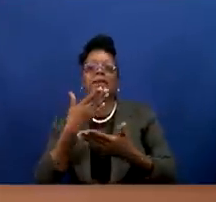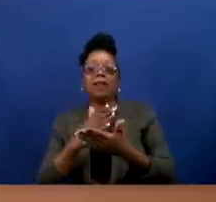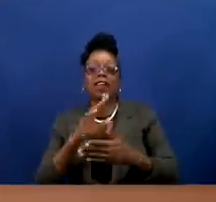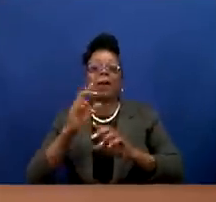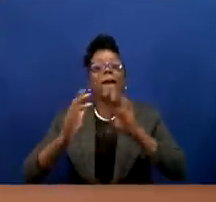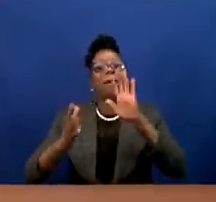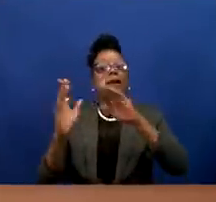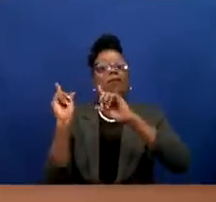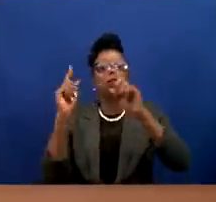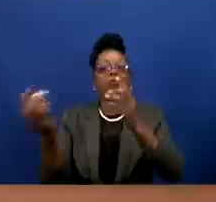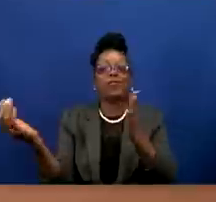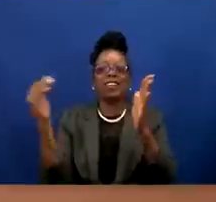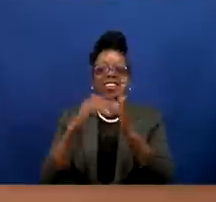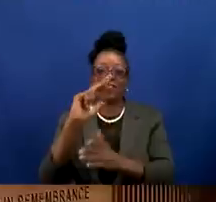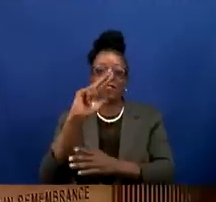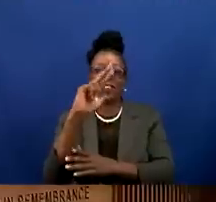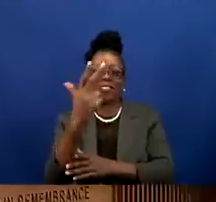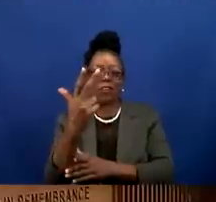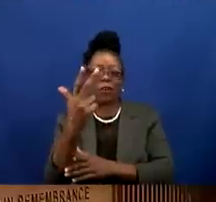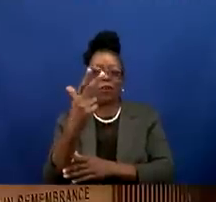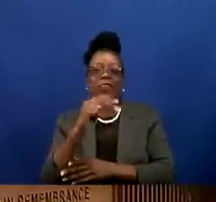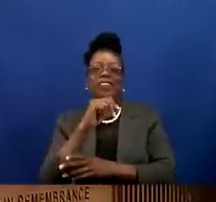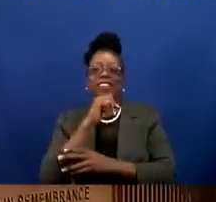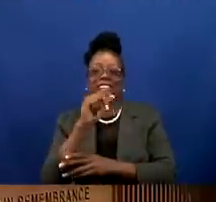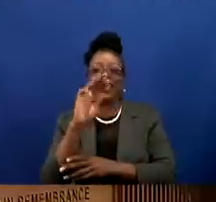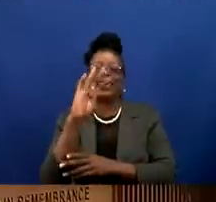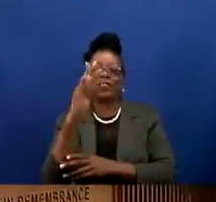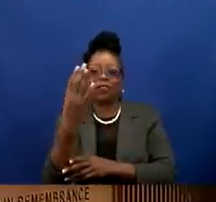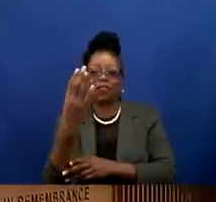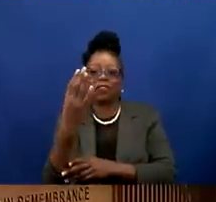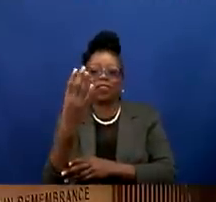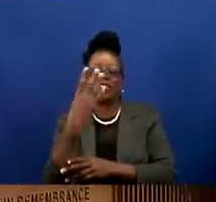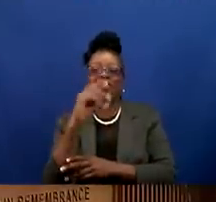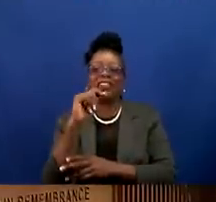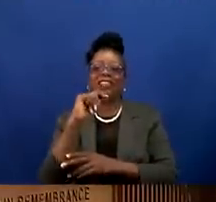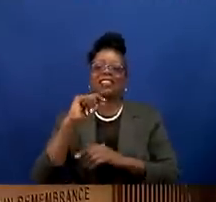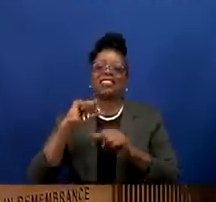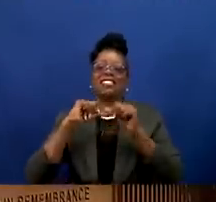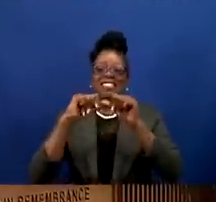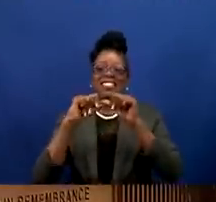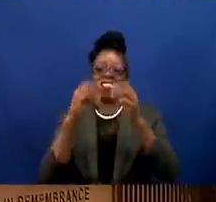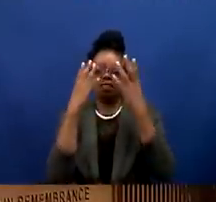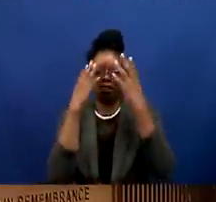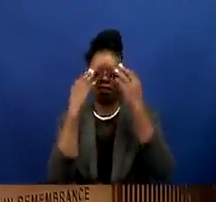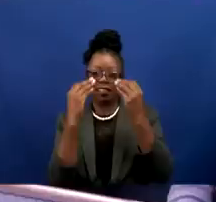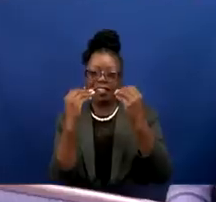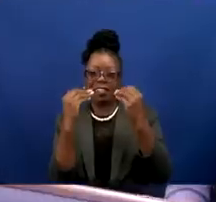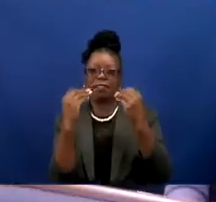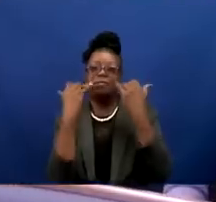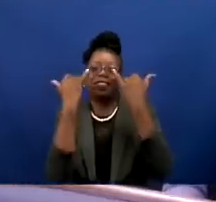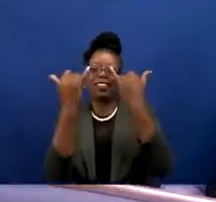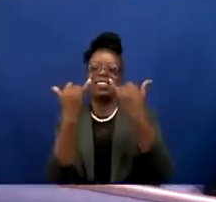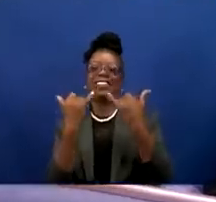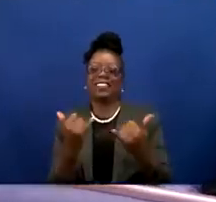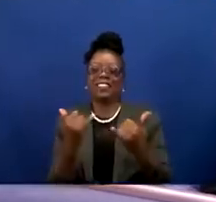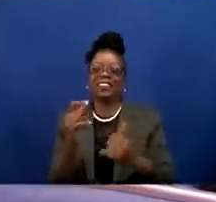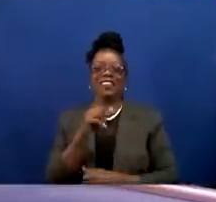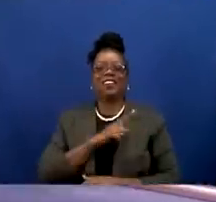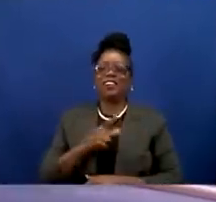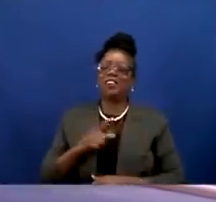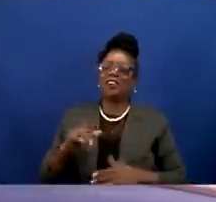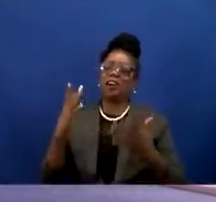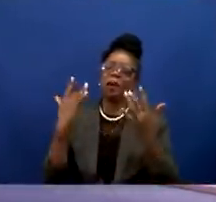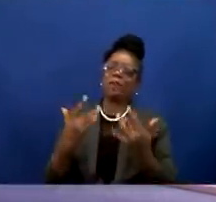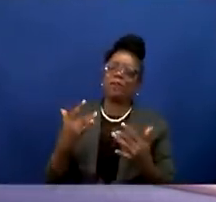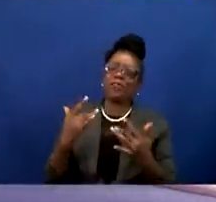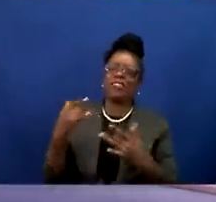for thirds? You didn't go for the fourth. You just did three? Okay, God bless you. How many still sleepy now? You still sleepy? Lord have mercy. I mean, you